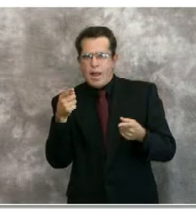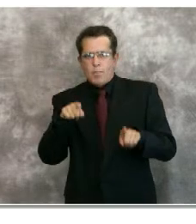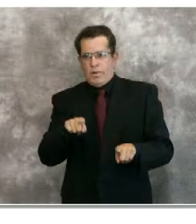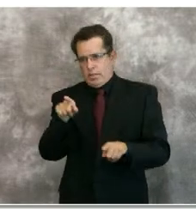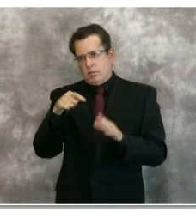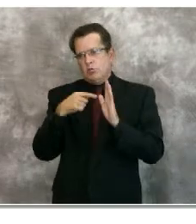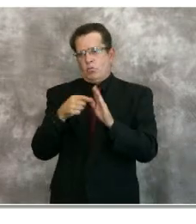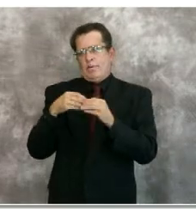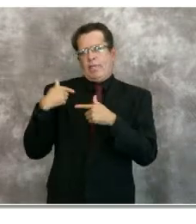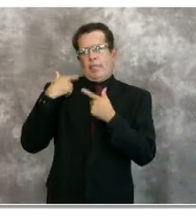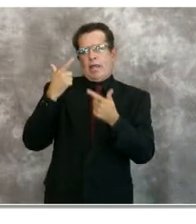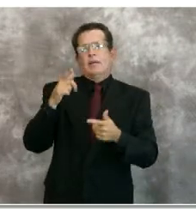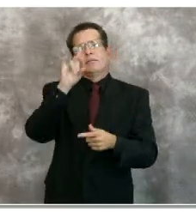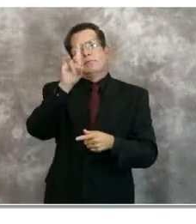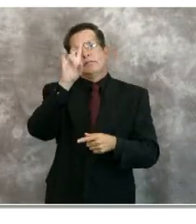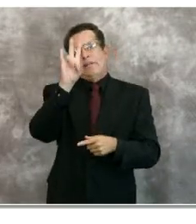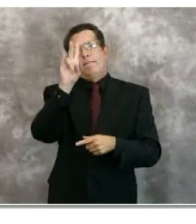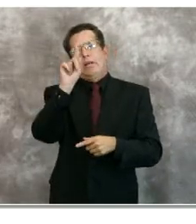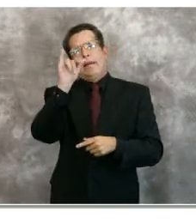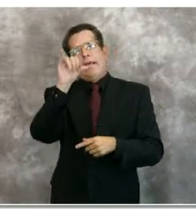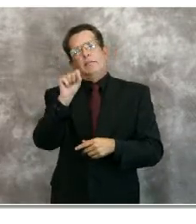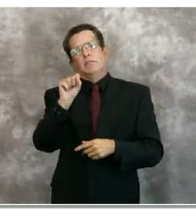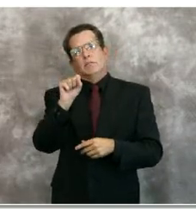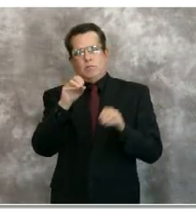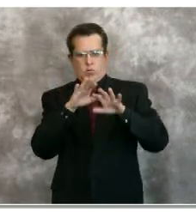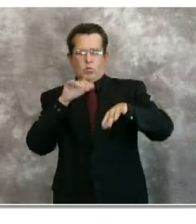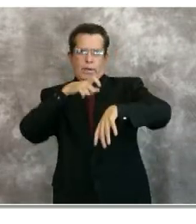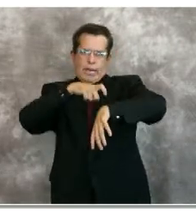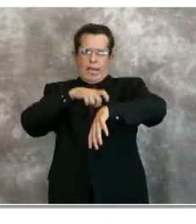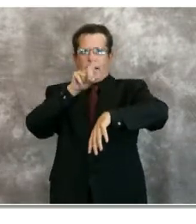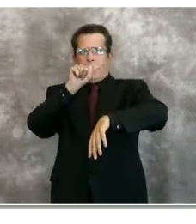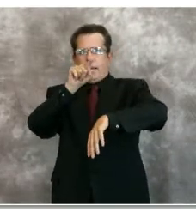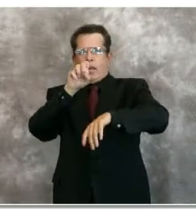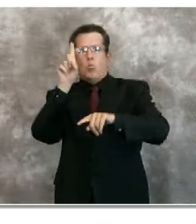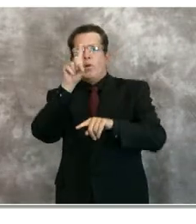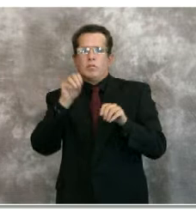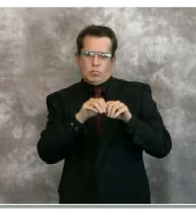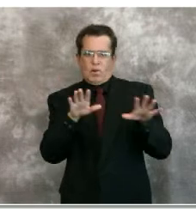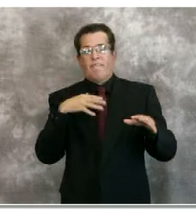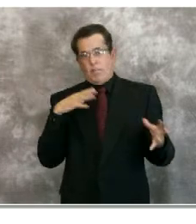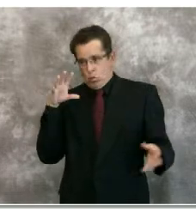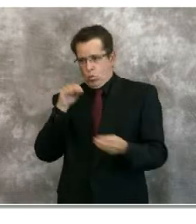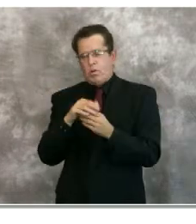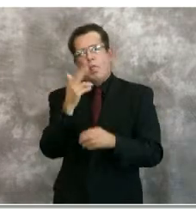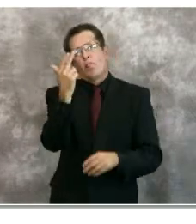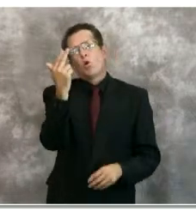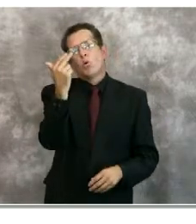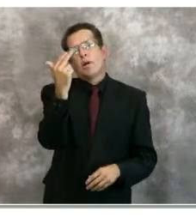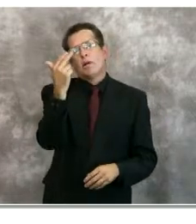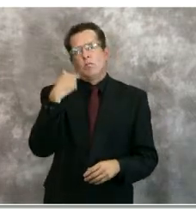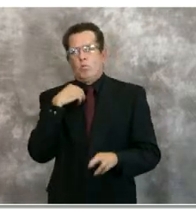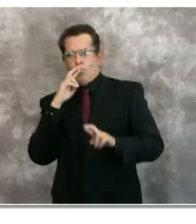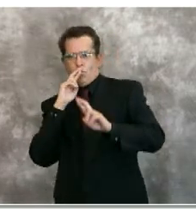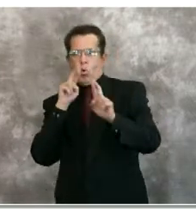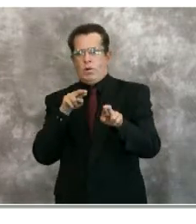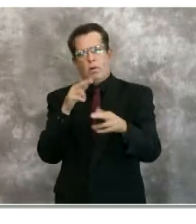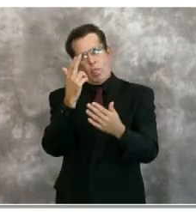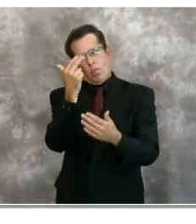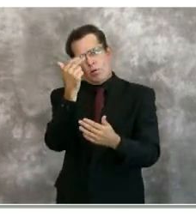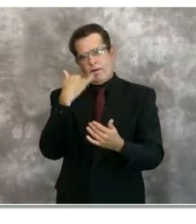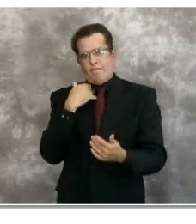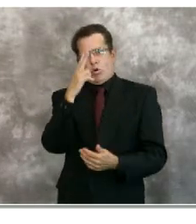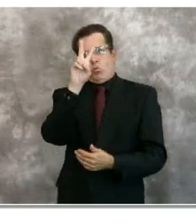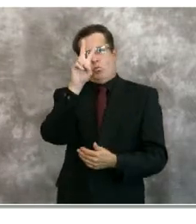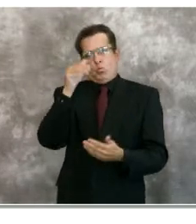7 days, and we have 13 total community outbreaks reported. There are 2